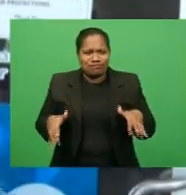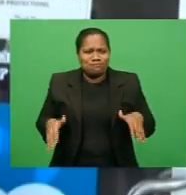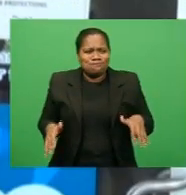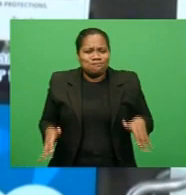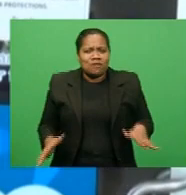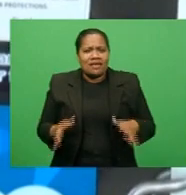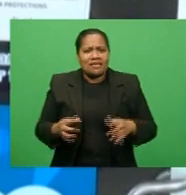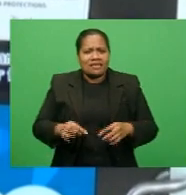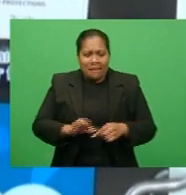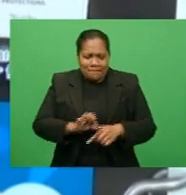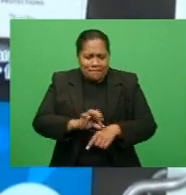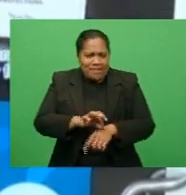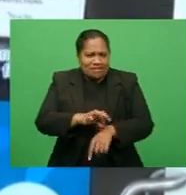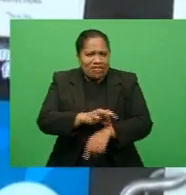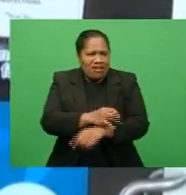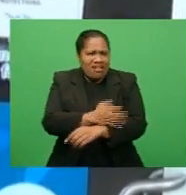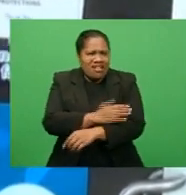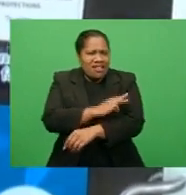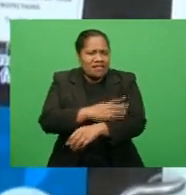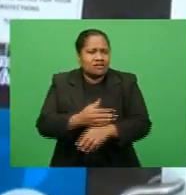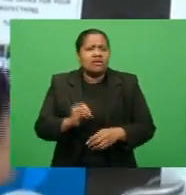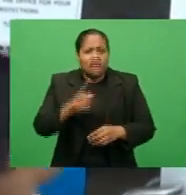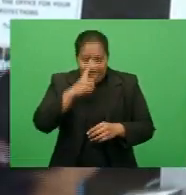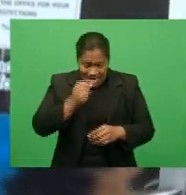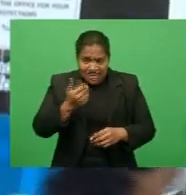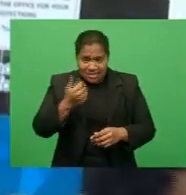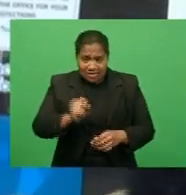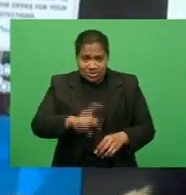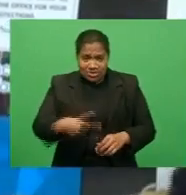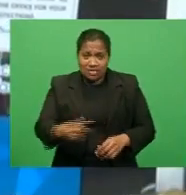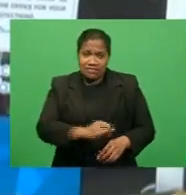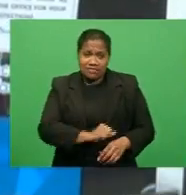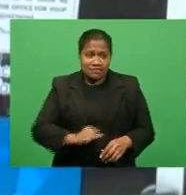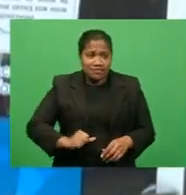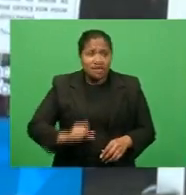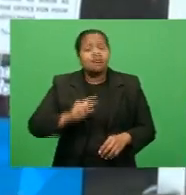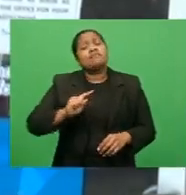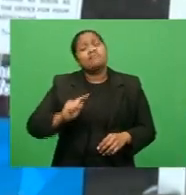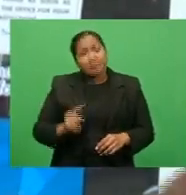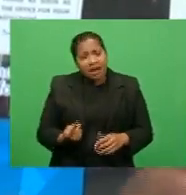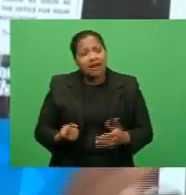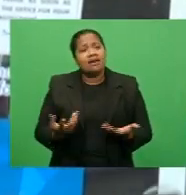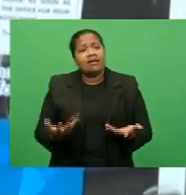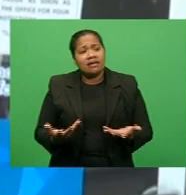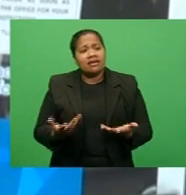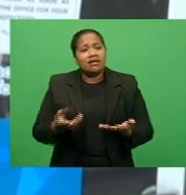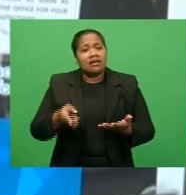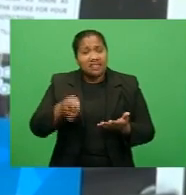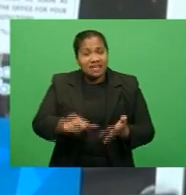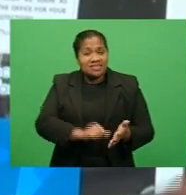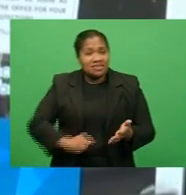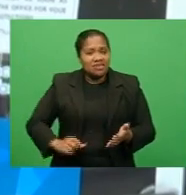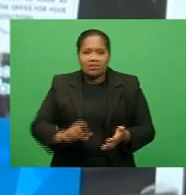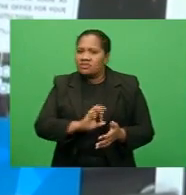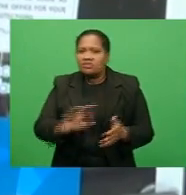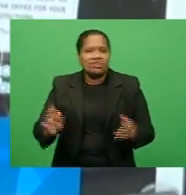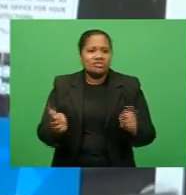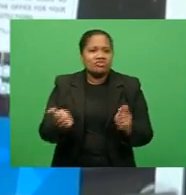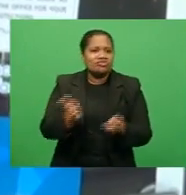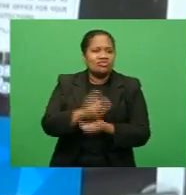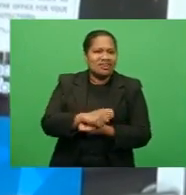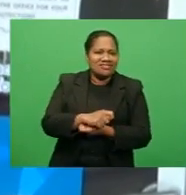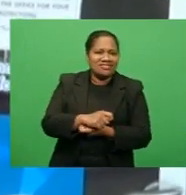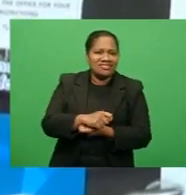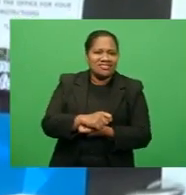into the lymph nodes. So we can still do surgery, but the sad thing is that even with that surgery, it doesn't change the prognosis or